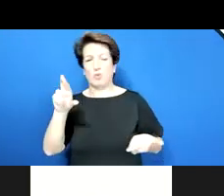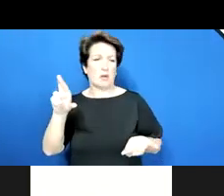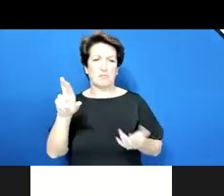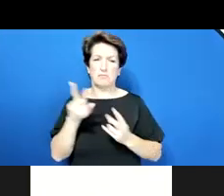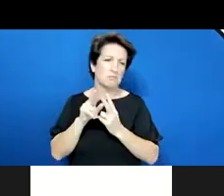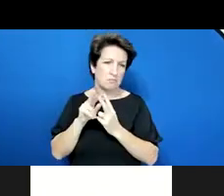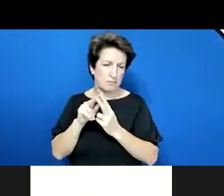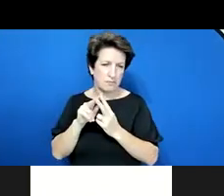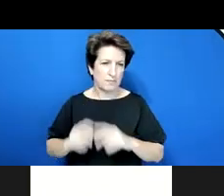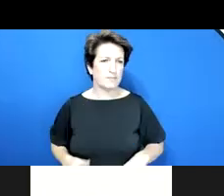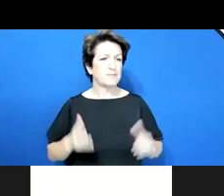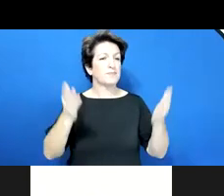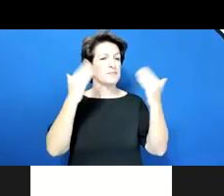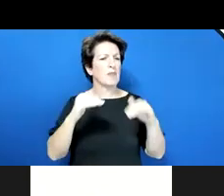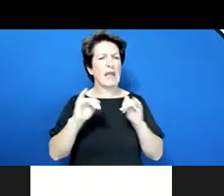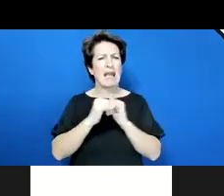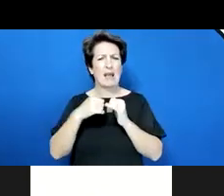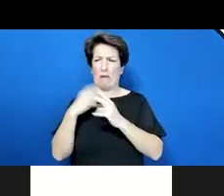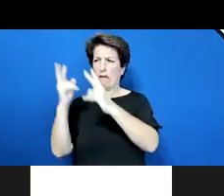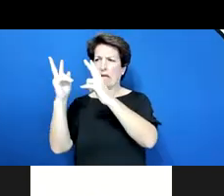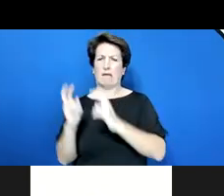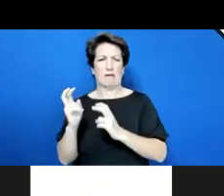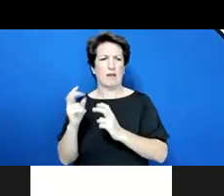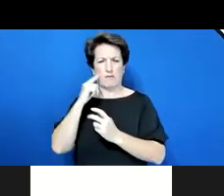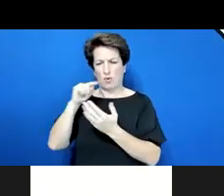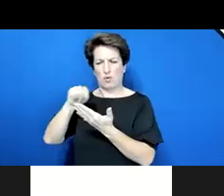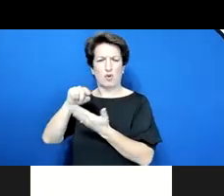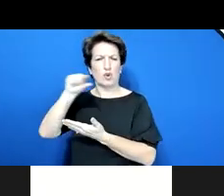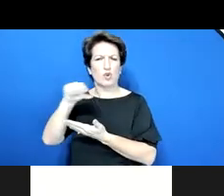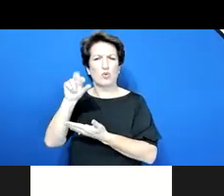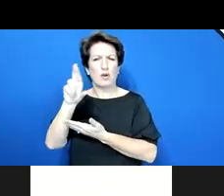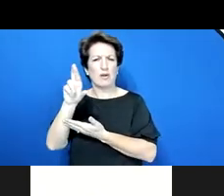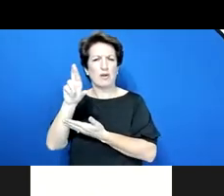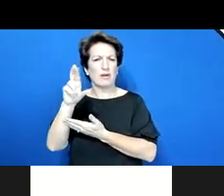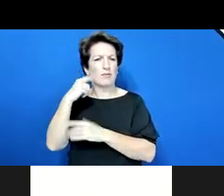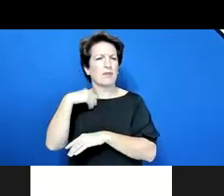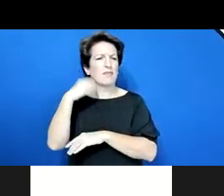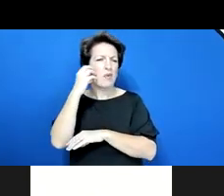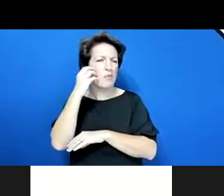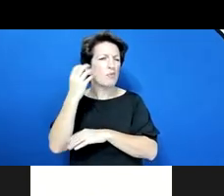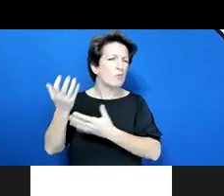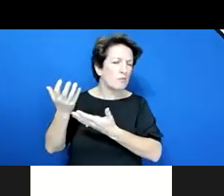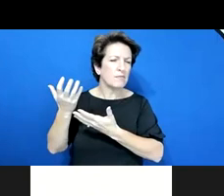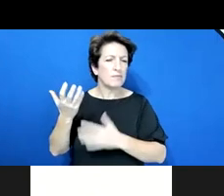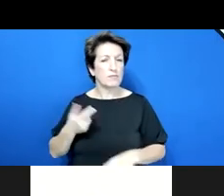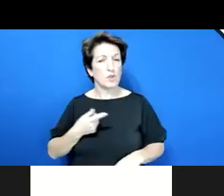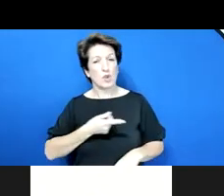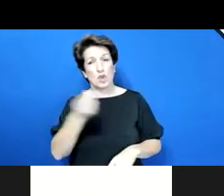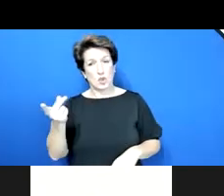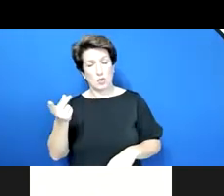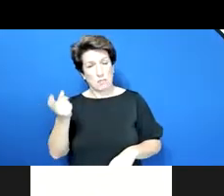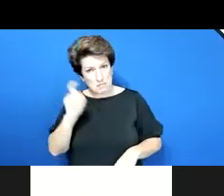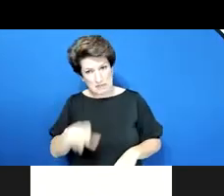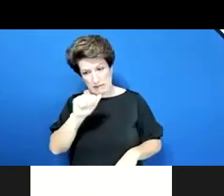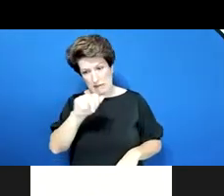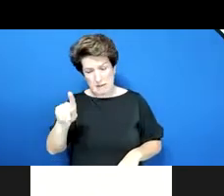download the app that is needed to use the QR code? So you as an individual do not need the app. You also, when you